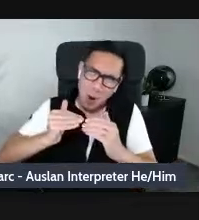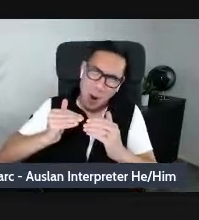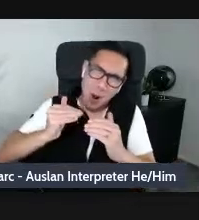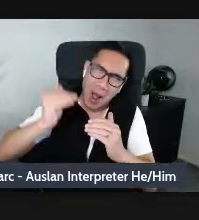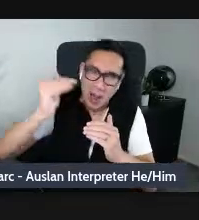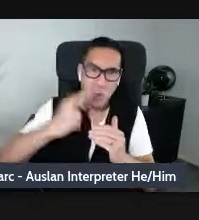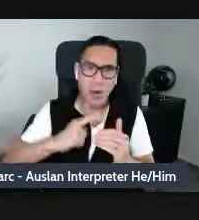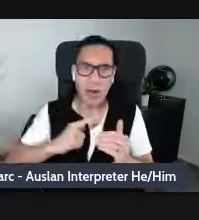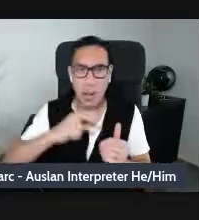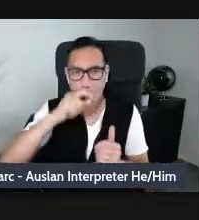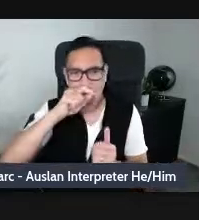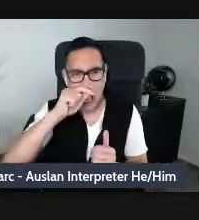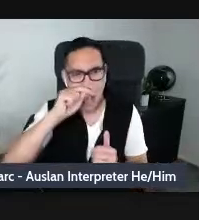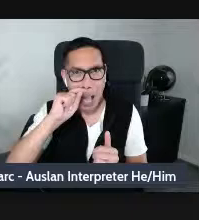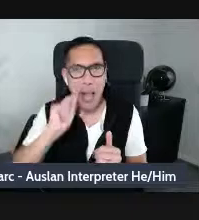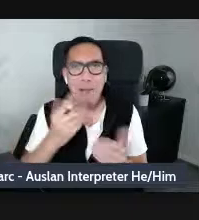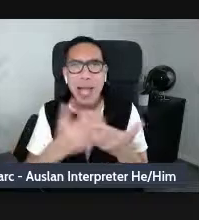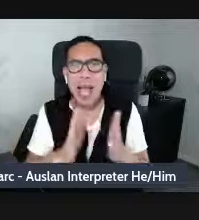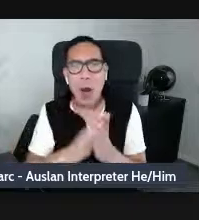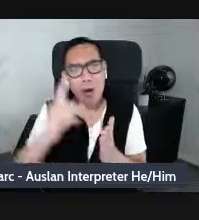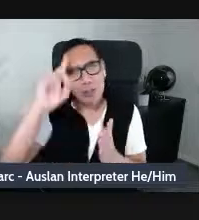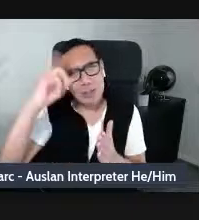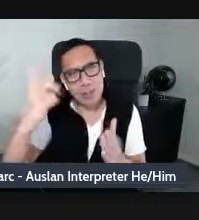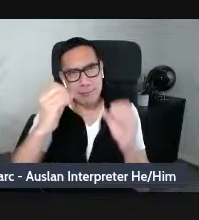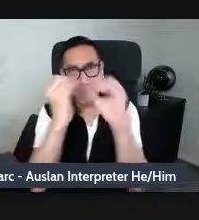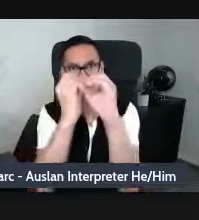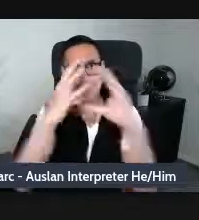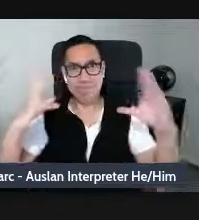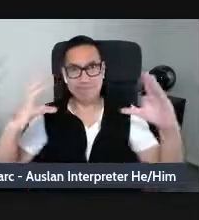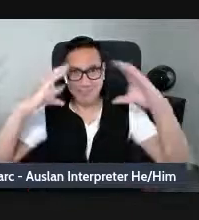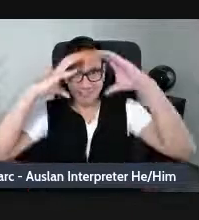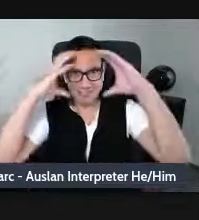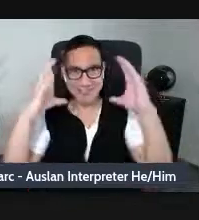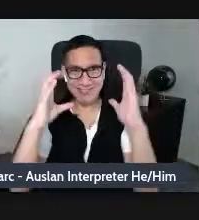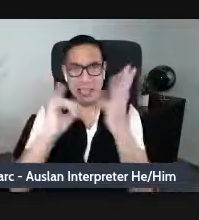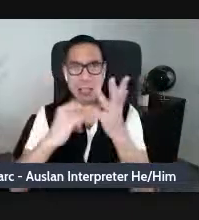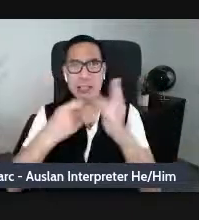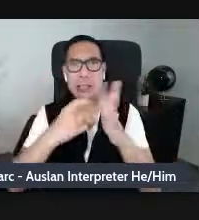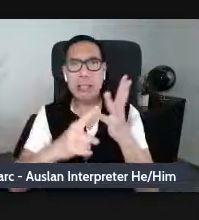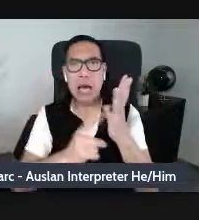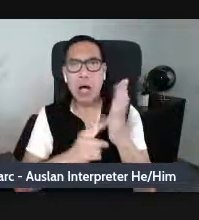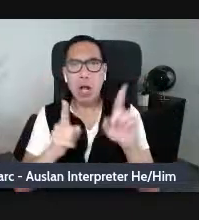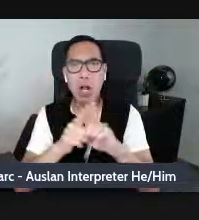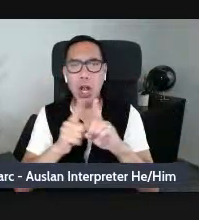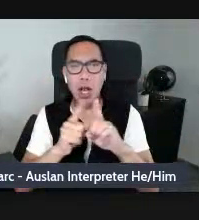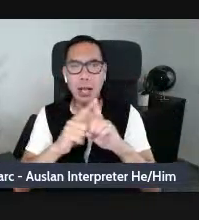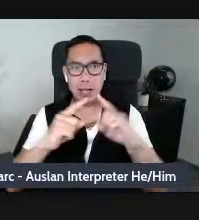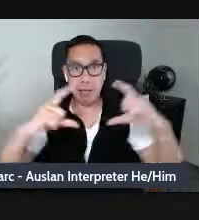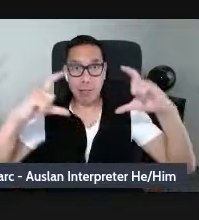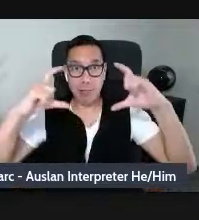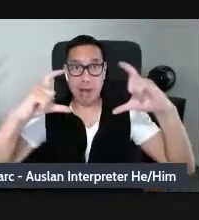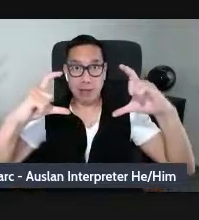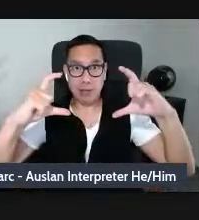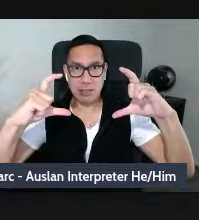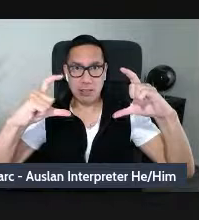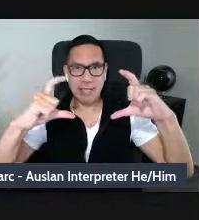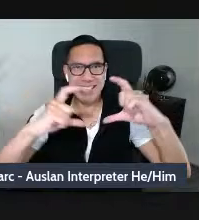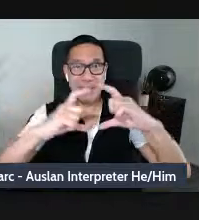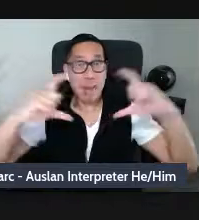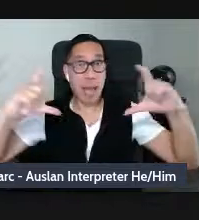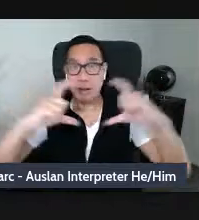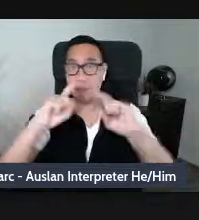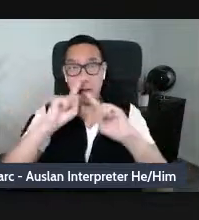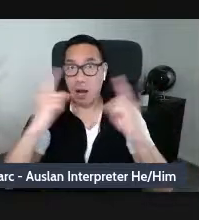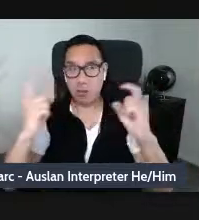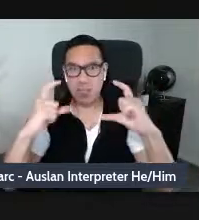we have to sort of picture the skull as like this box, and it's rigid and can't expand. And next, Jill,